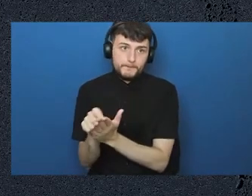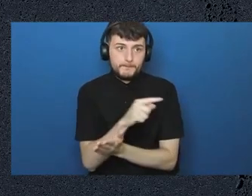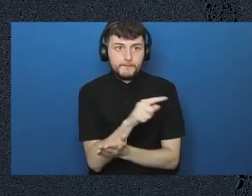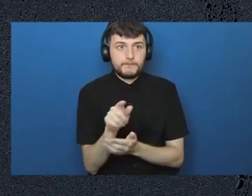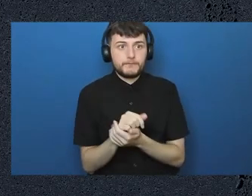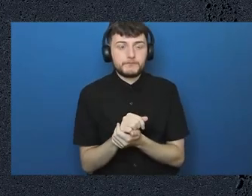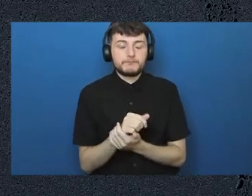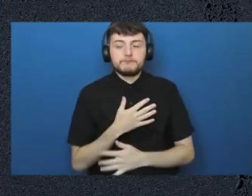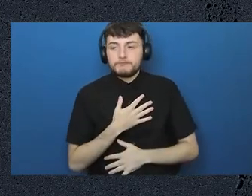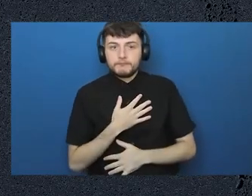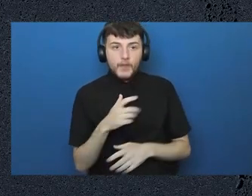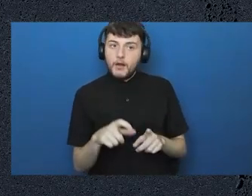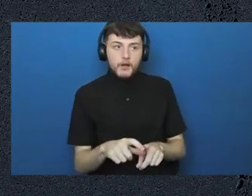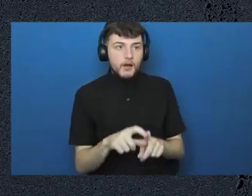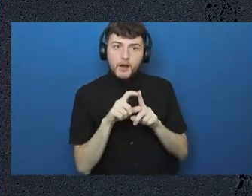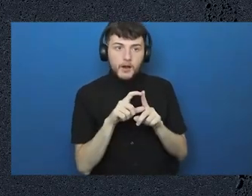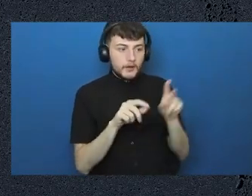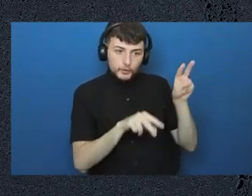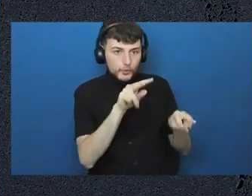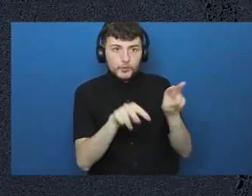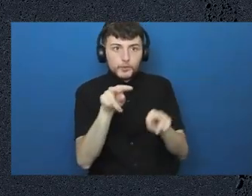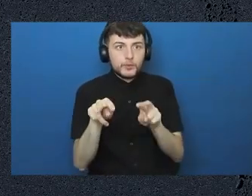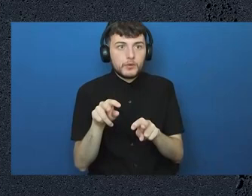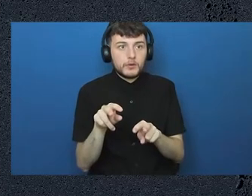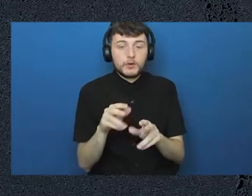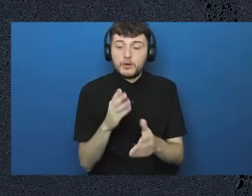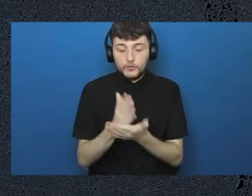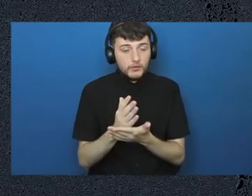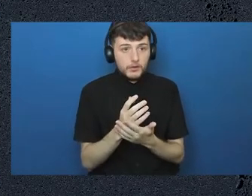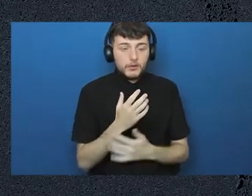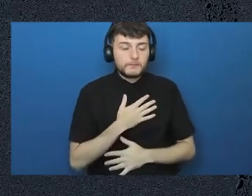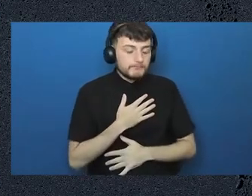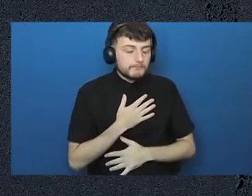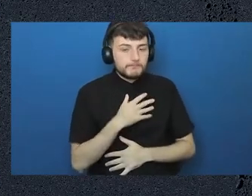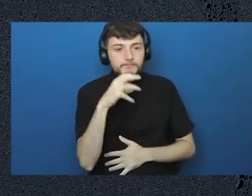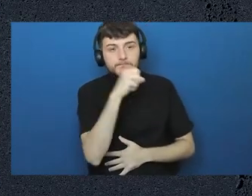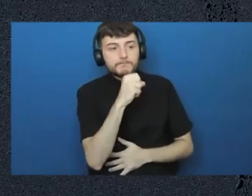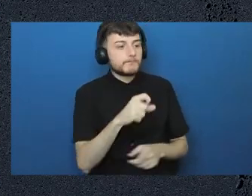painful assessment period. No, genuinely, it hurt. Yeah, because